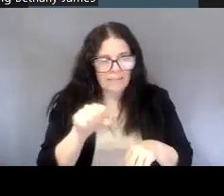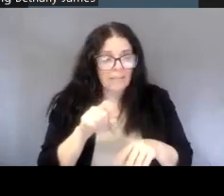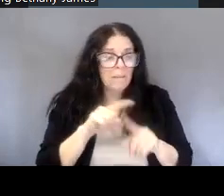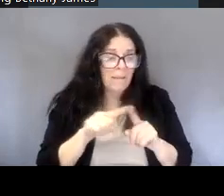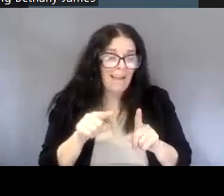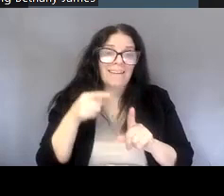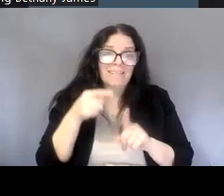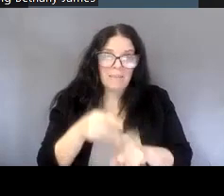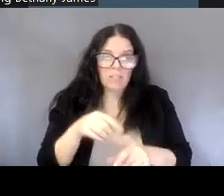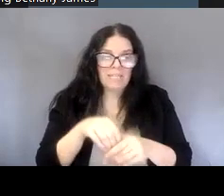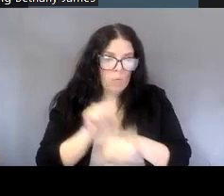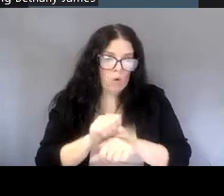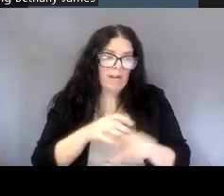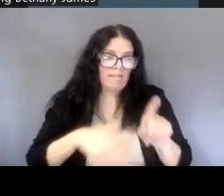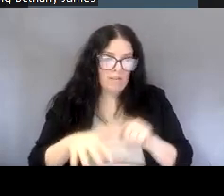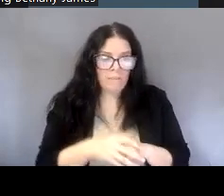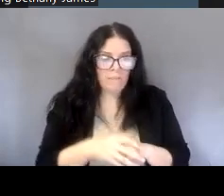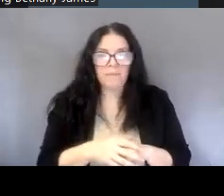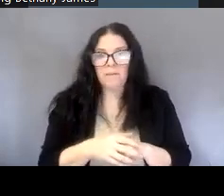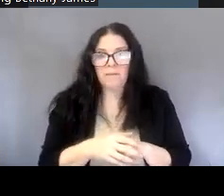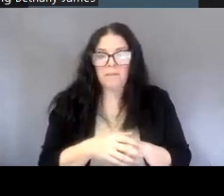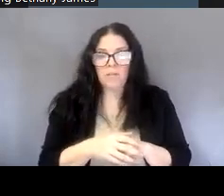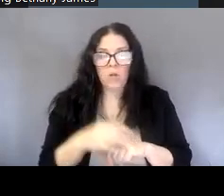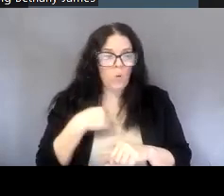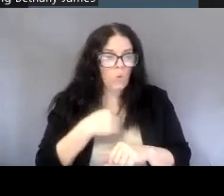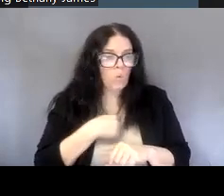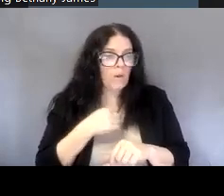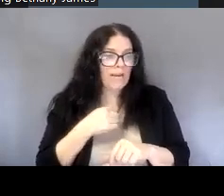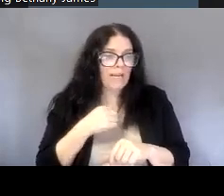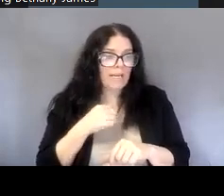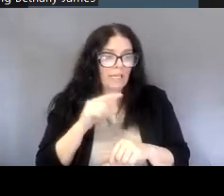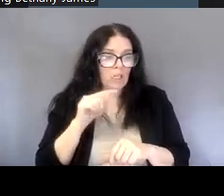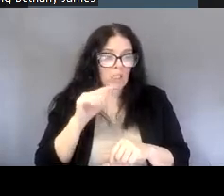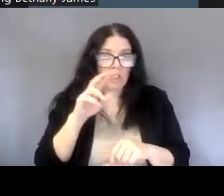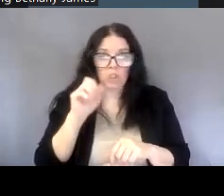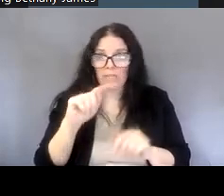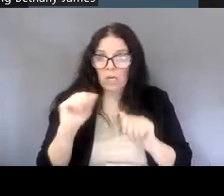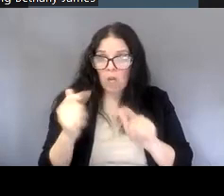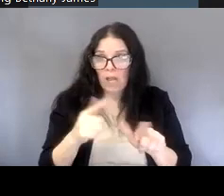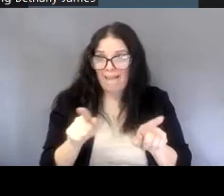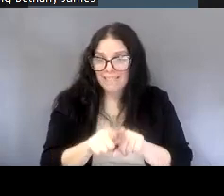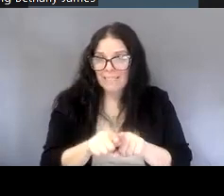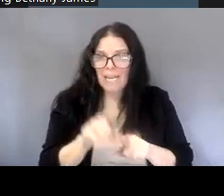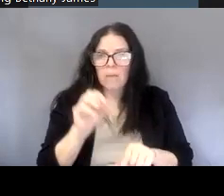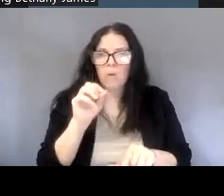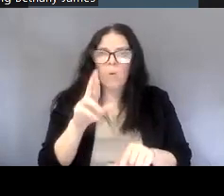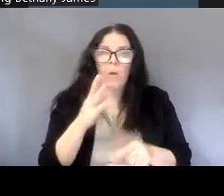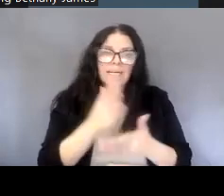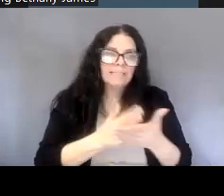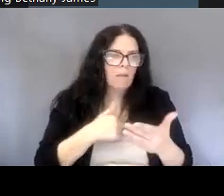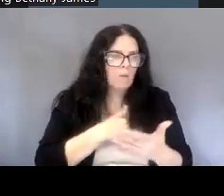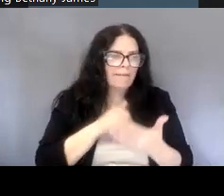work environment. Are we treating all employees the same? Are we treating some employees